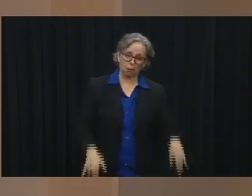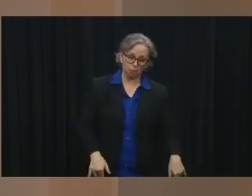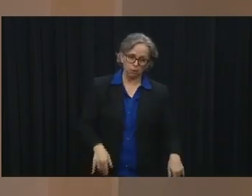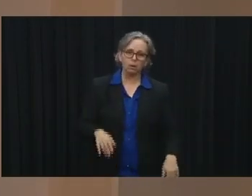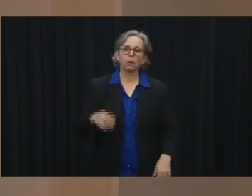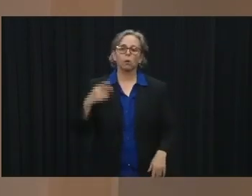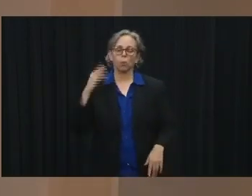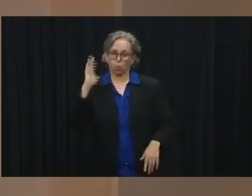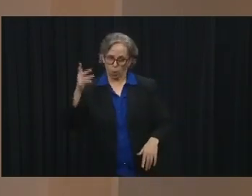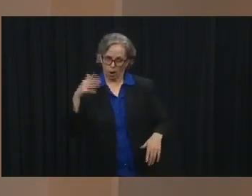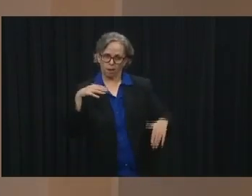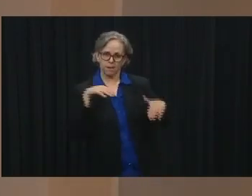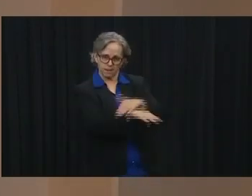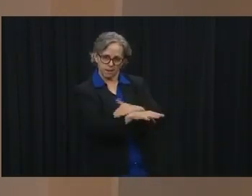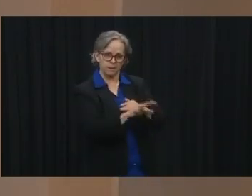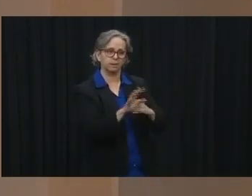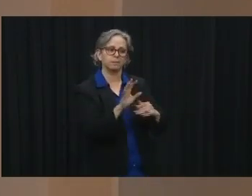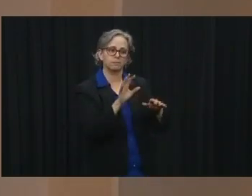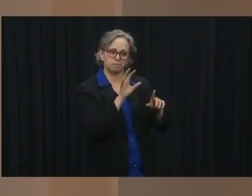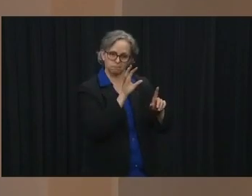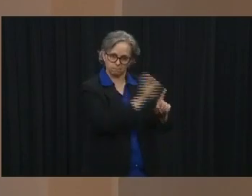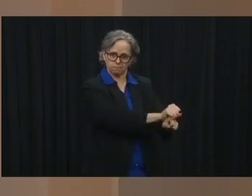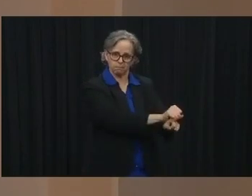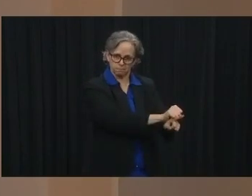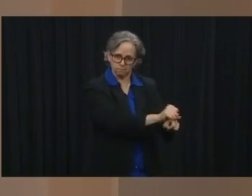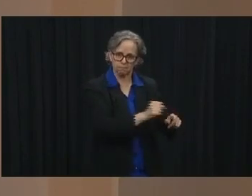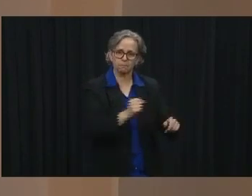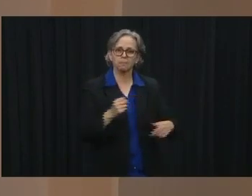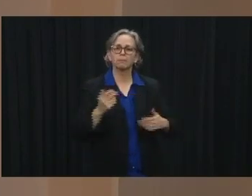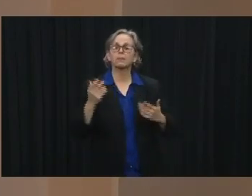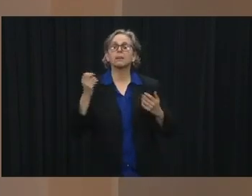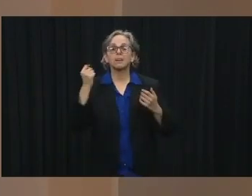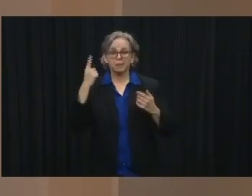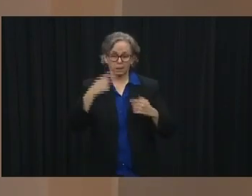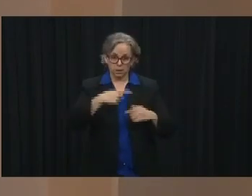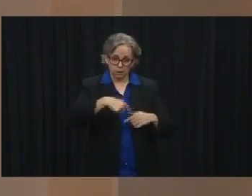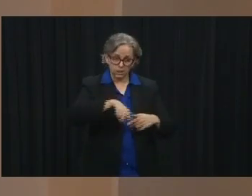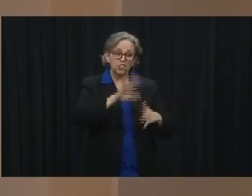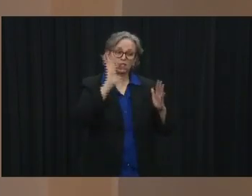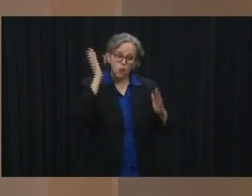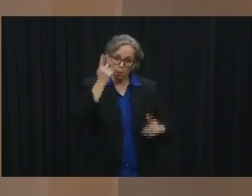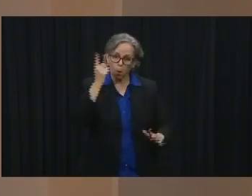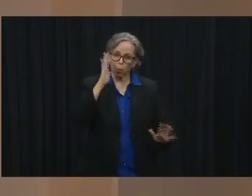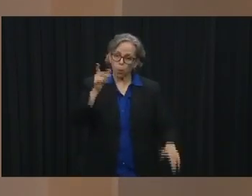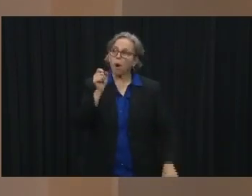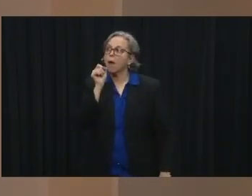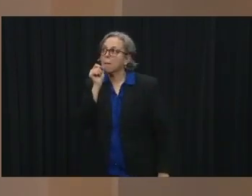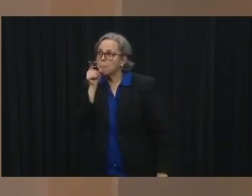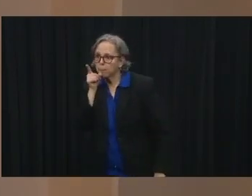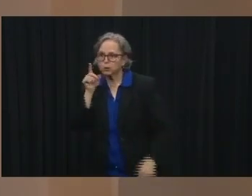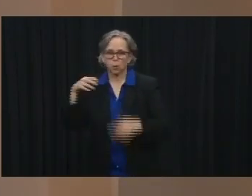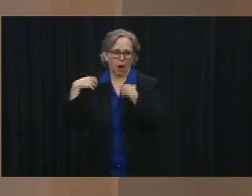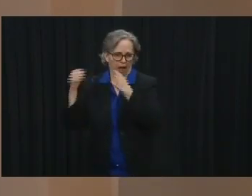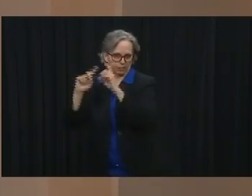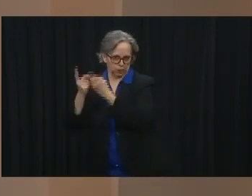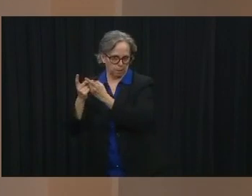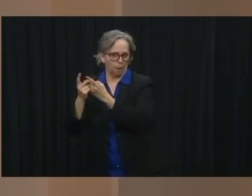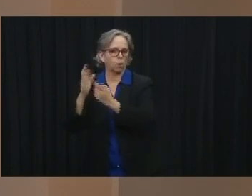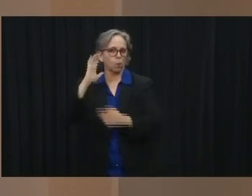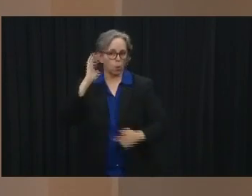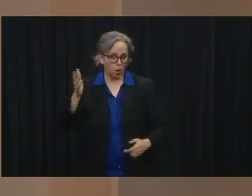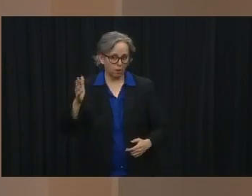call you out on this. So just follow the rules. We're asking it, particularly item 18 in the rules,